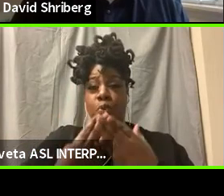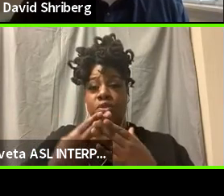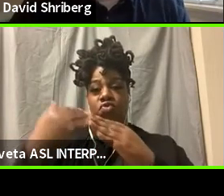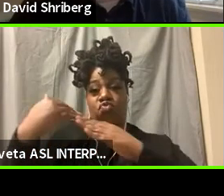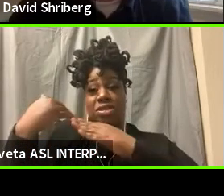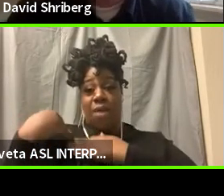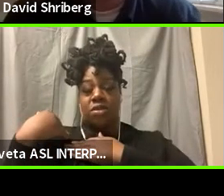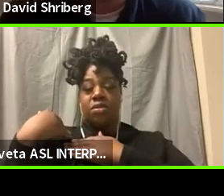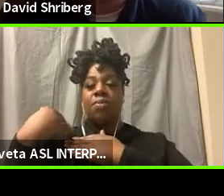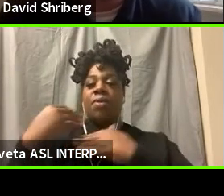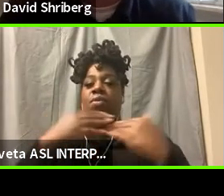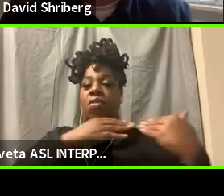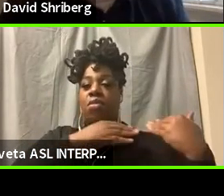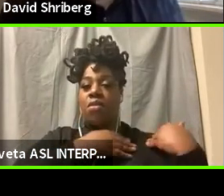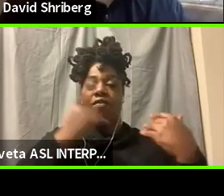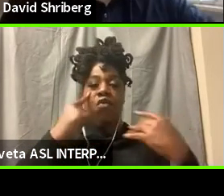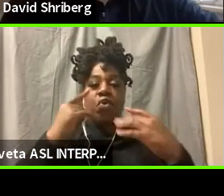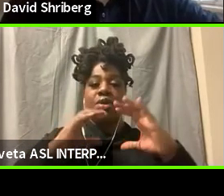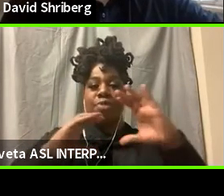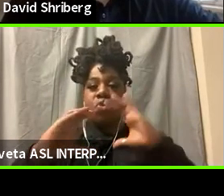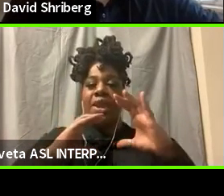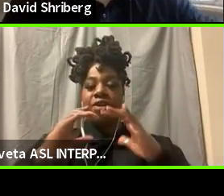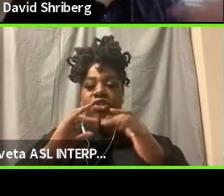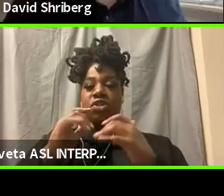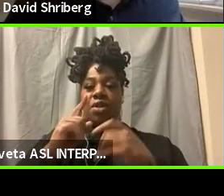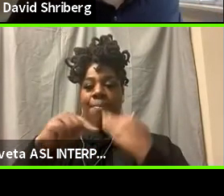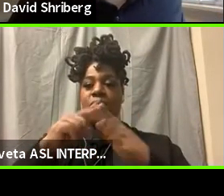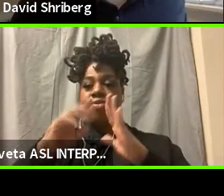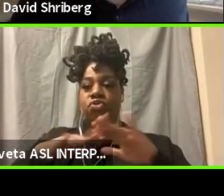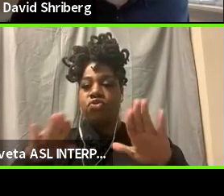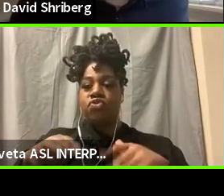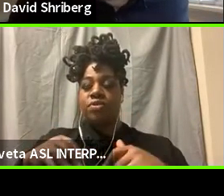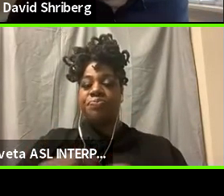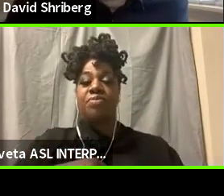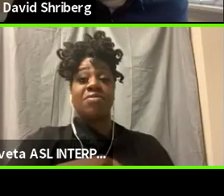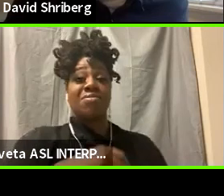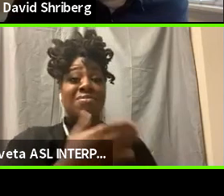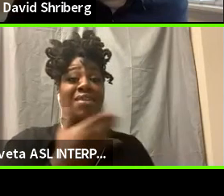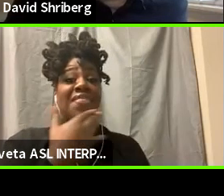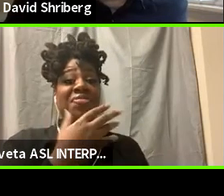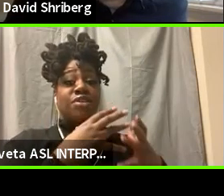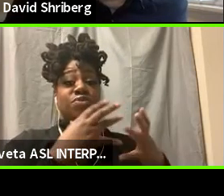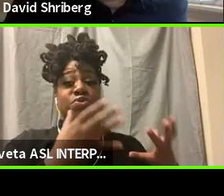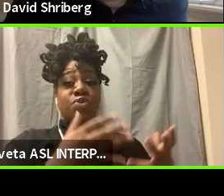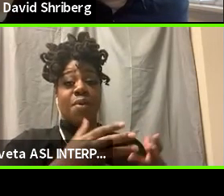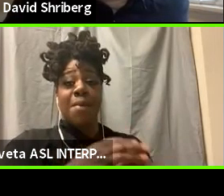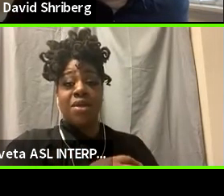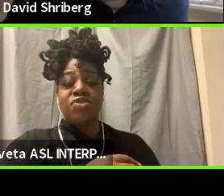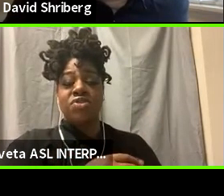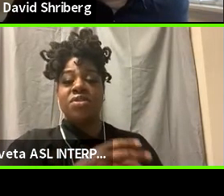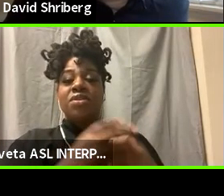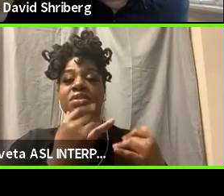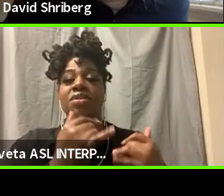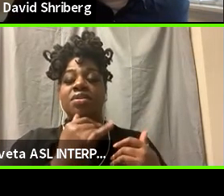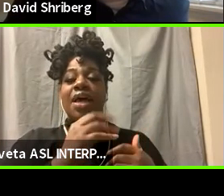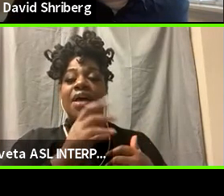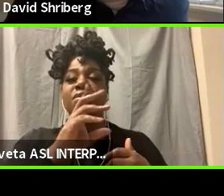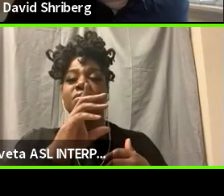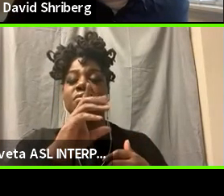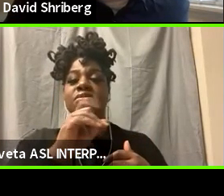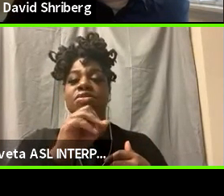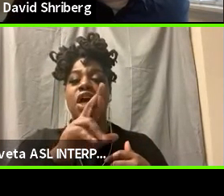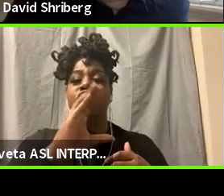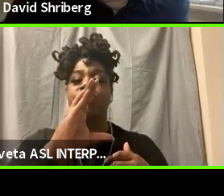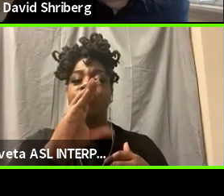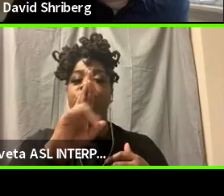Thank you so much. I'd like to throw this question back to Dr. Cruz and Mr. Landisman and even Dr. Connolly, if you would like.